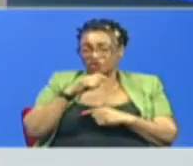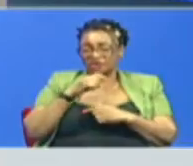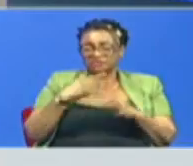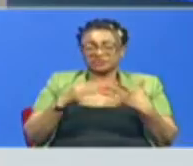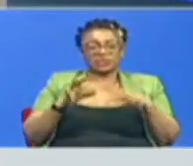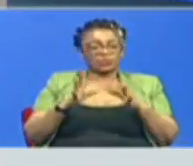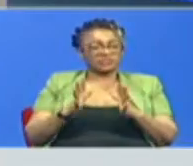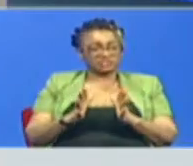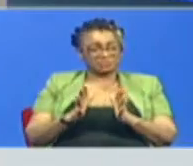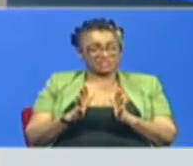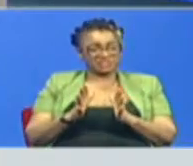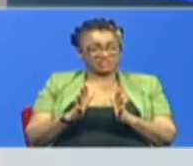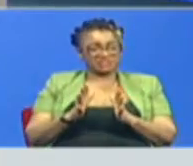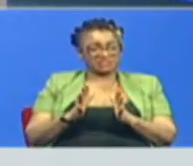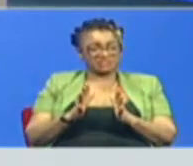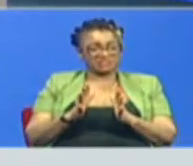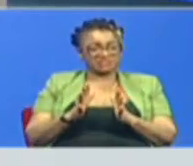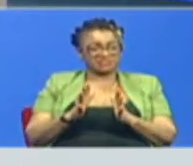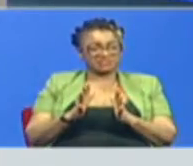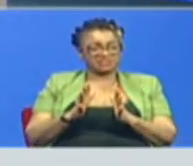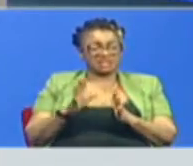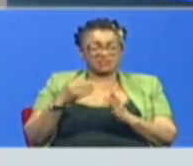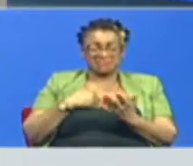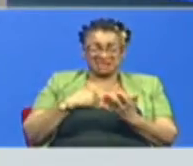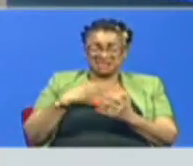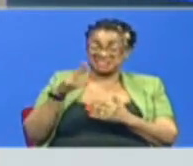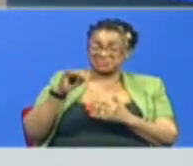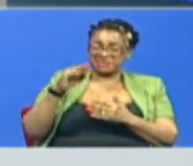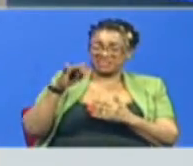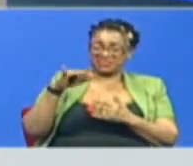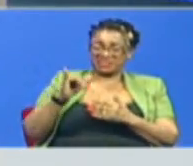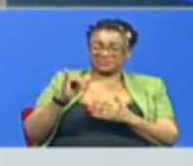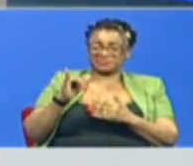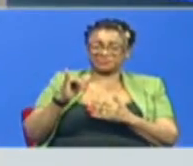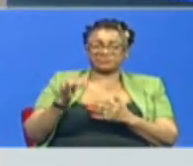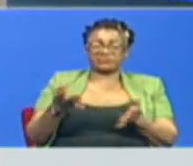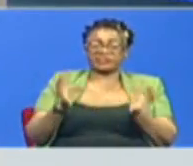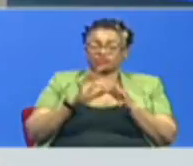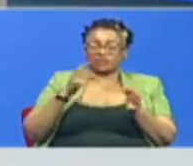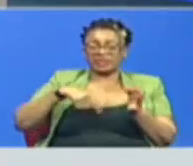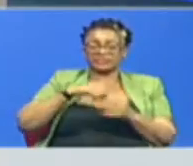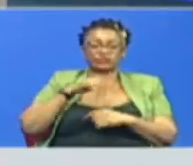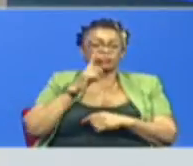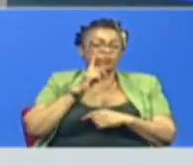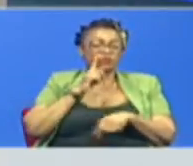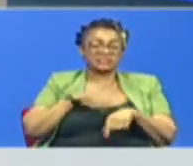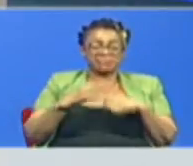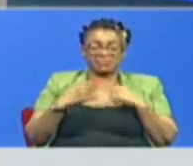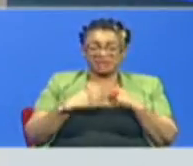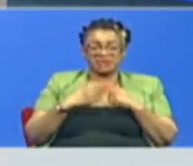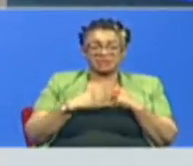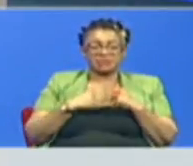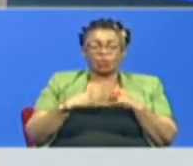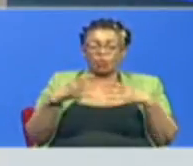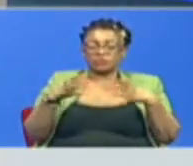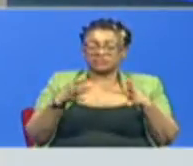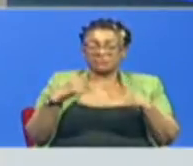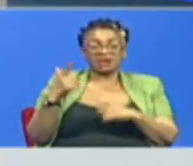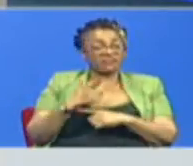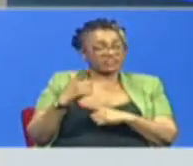sign language interpreter. I'm Smriti Vidyarthi. Do be sure to join us tomorrow at 9 p.m. on Team